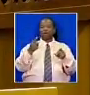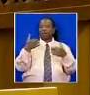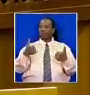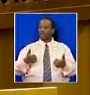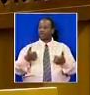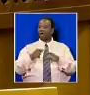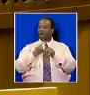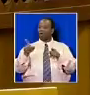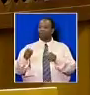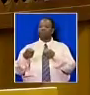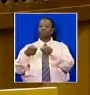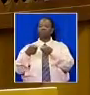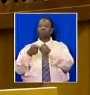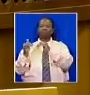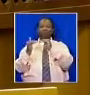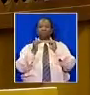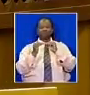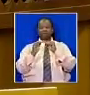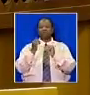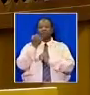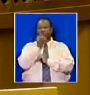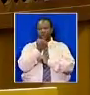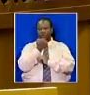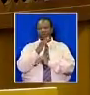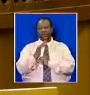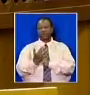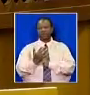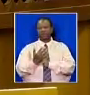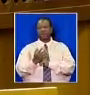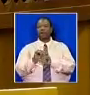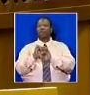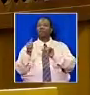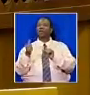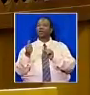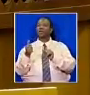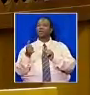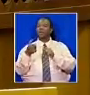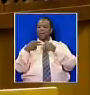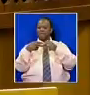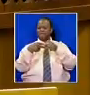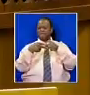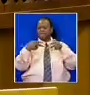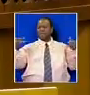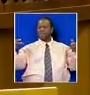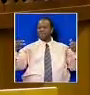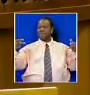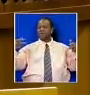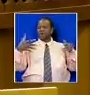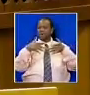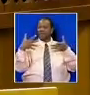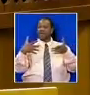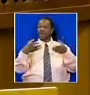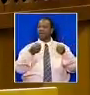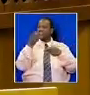wage. Excuse me. To make high-speed broadband internet available to all at